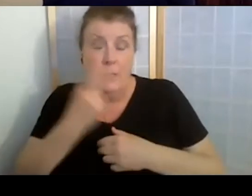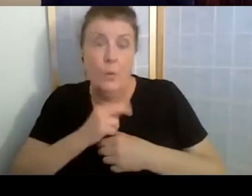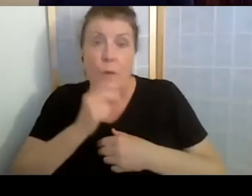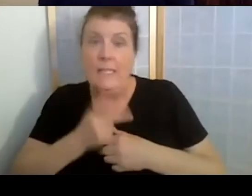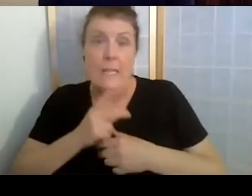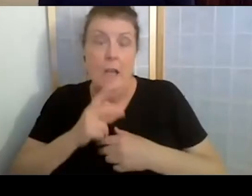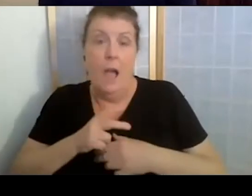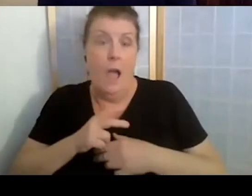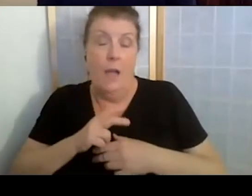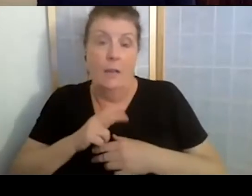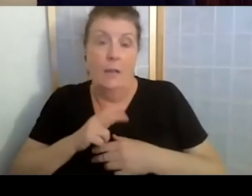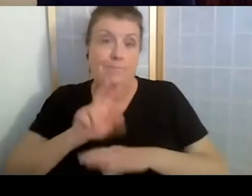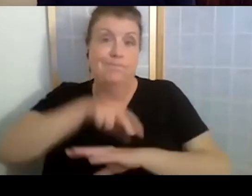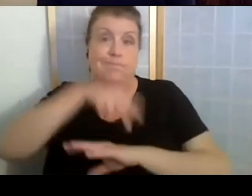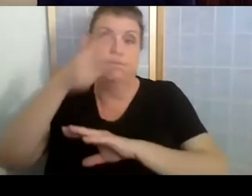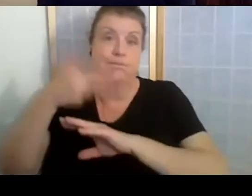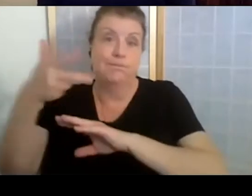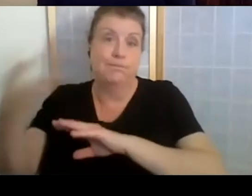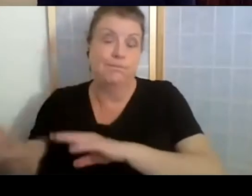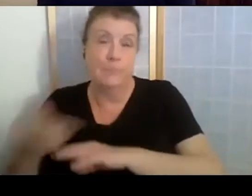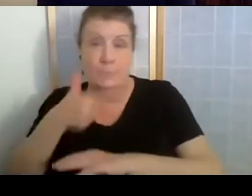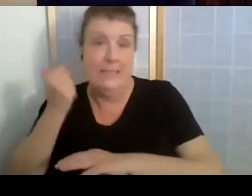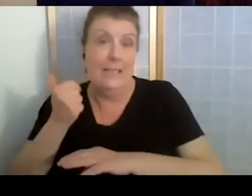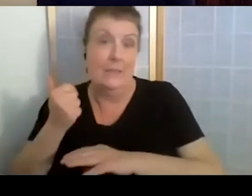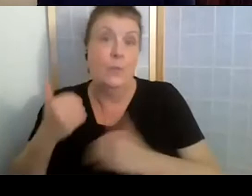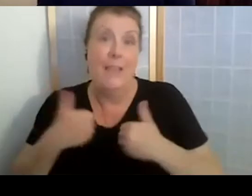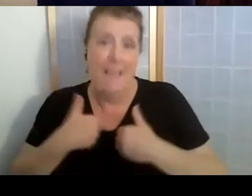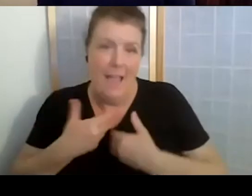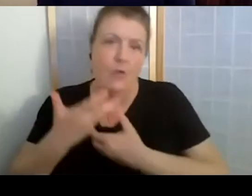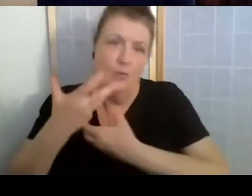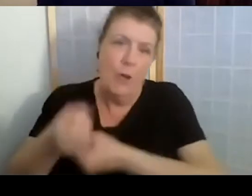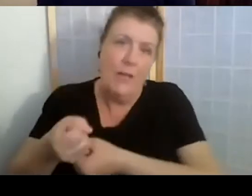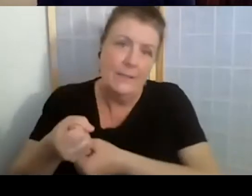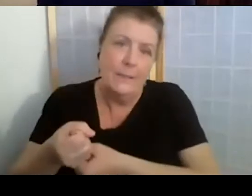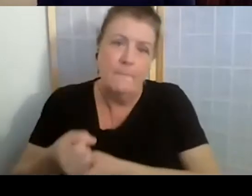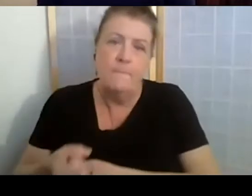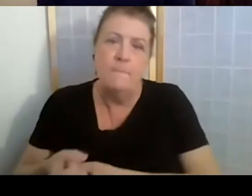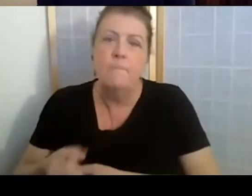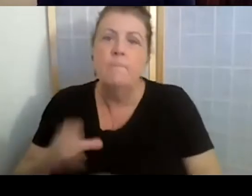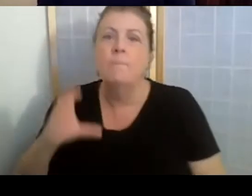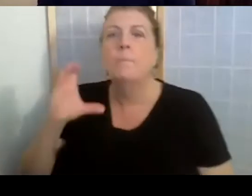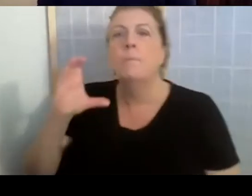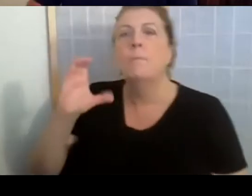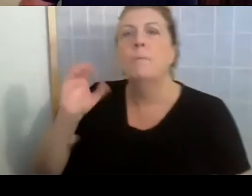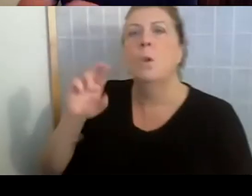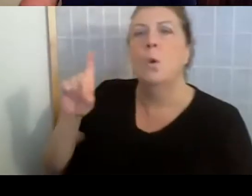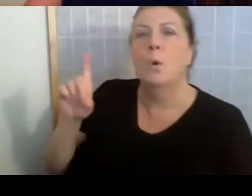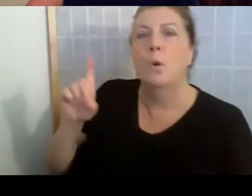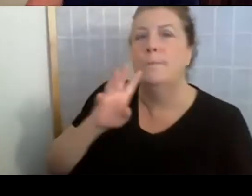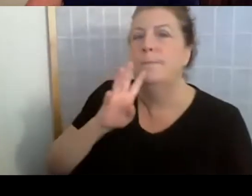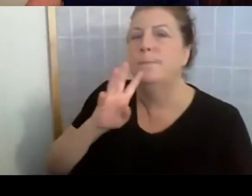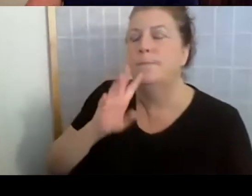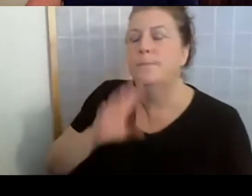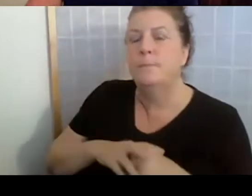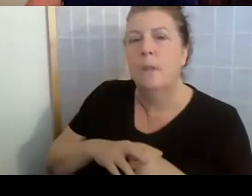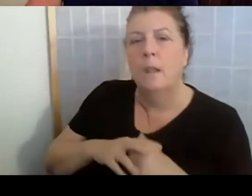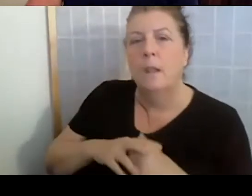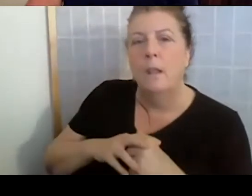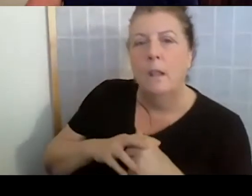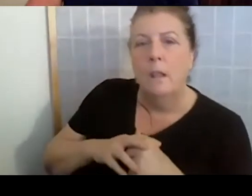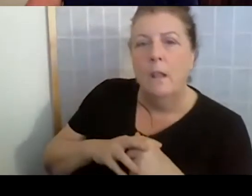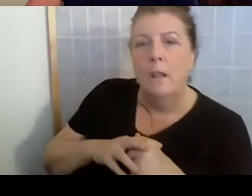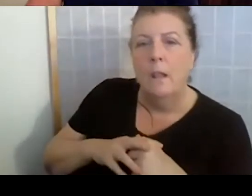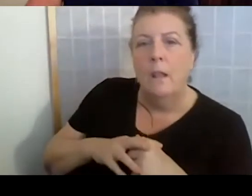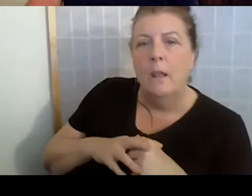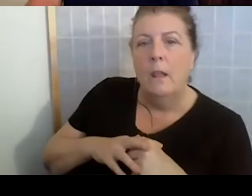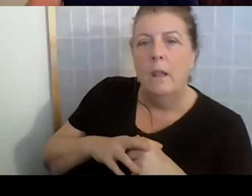Mm. I think that, you know, I think that maybe on its face, it seems